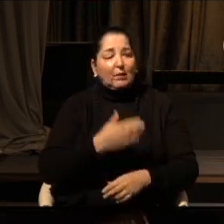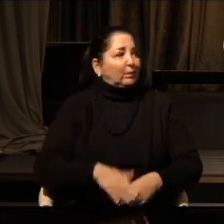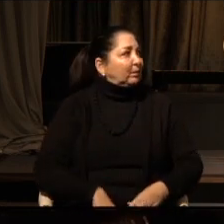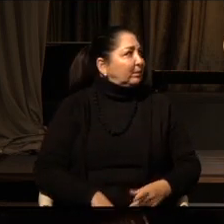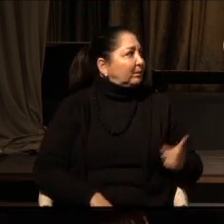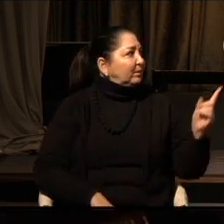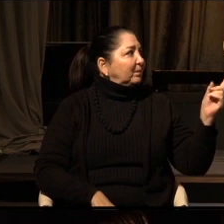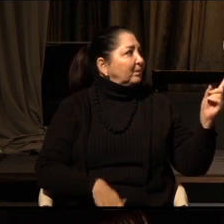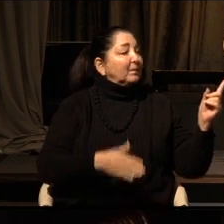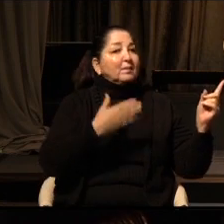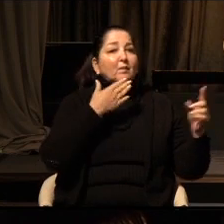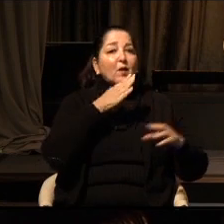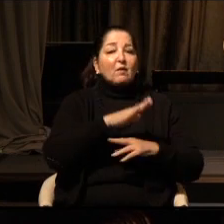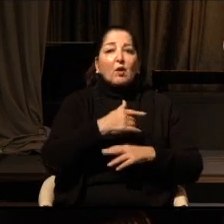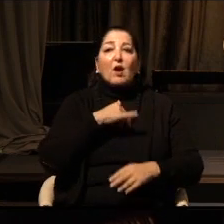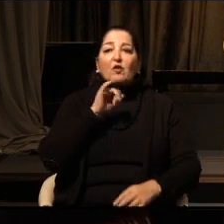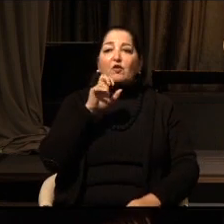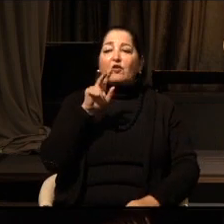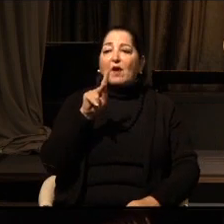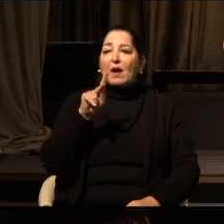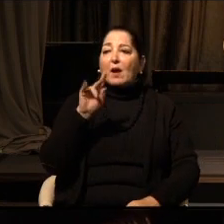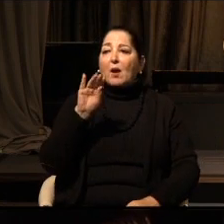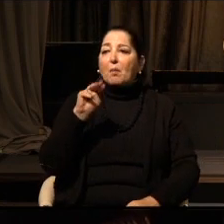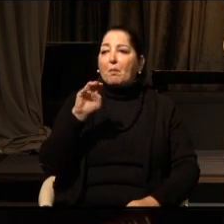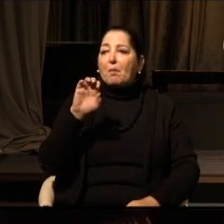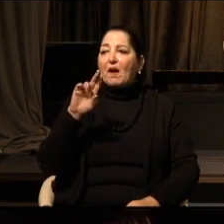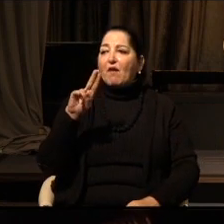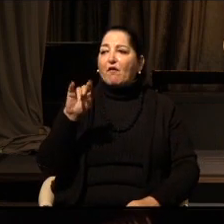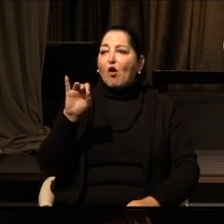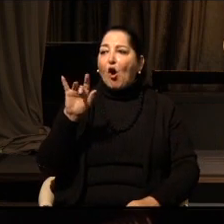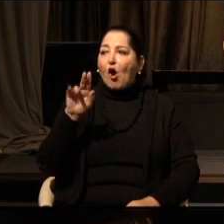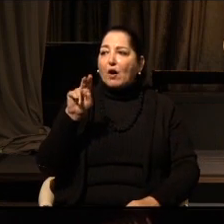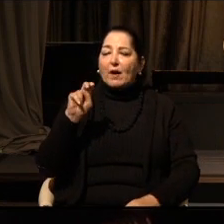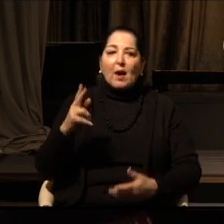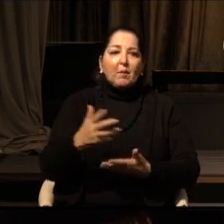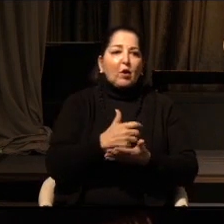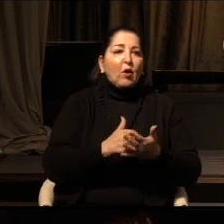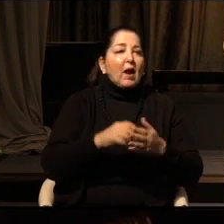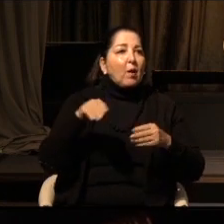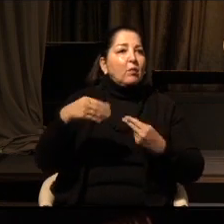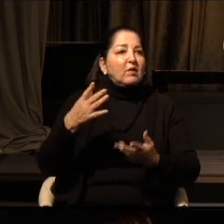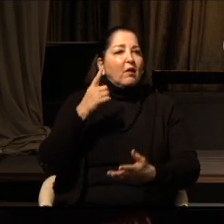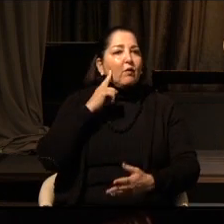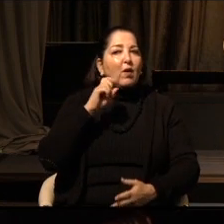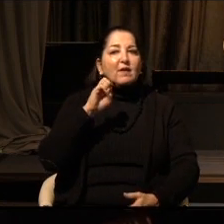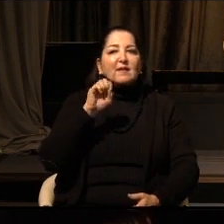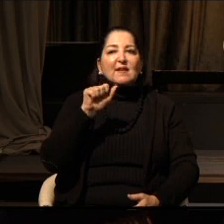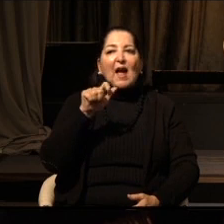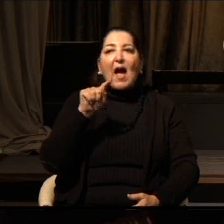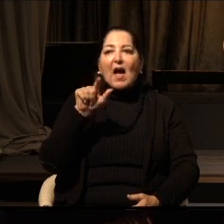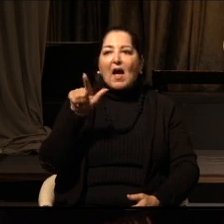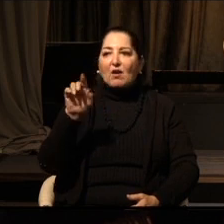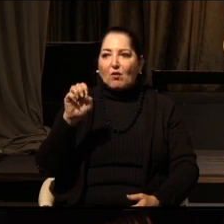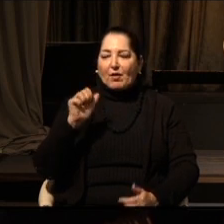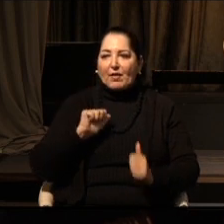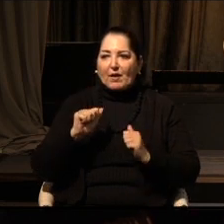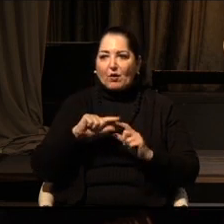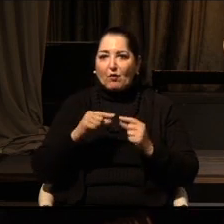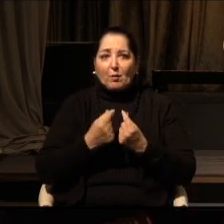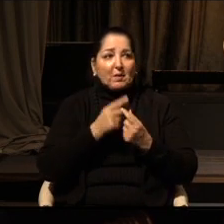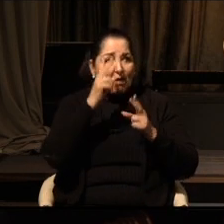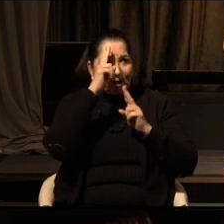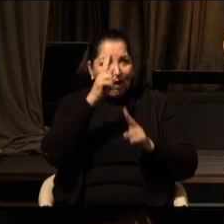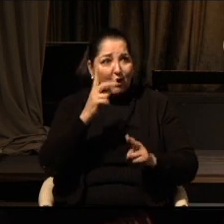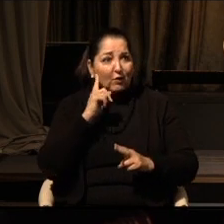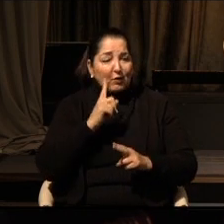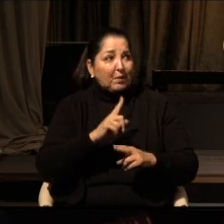Good afternoon, everyone. I'm Jack McLarnon. I'm a curator and presenter at Seattle Theater Group. It's a great honor to be on this stage with these